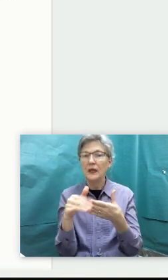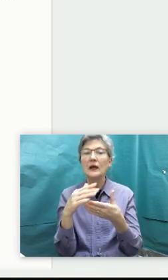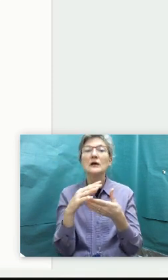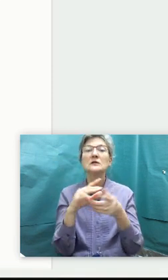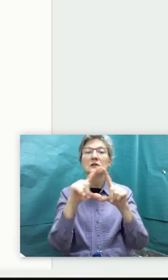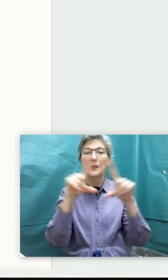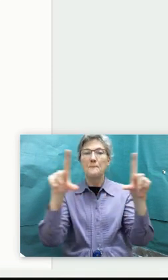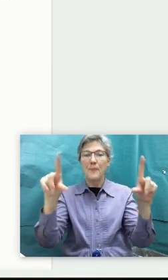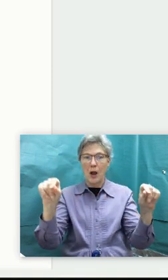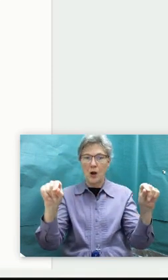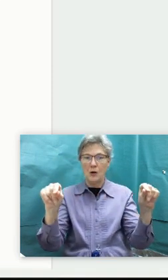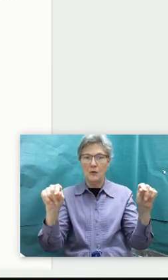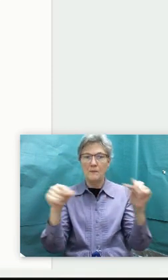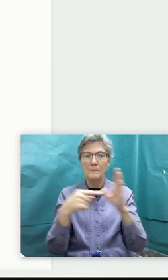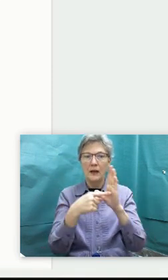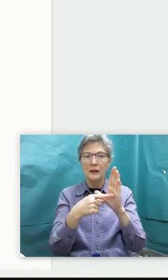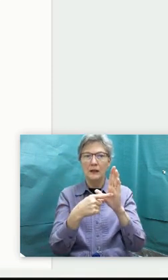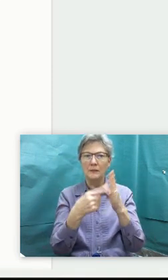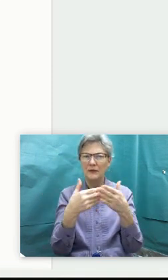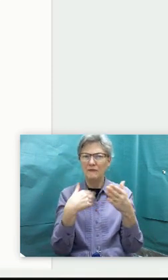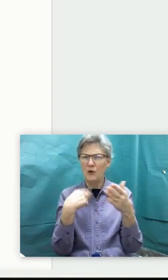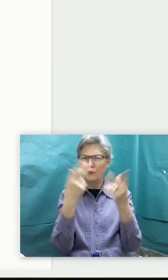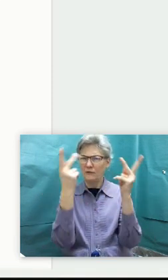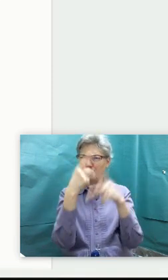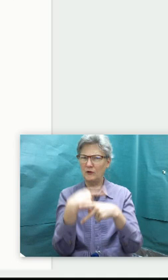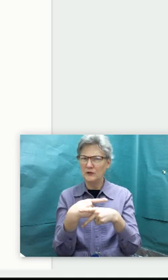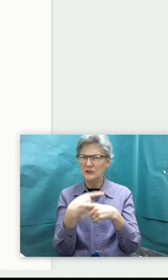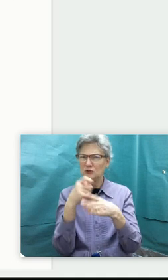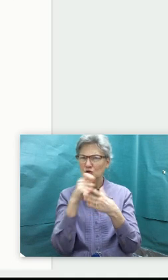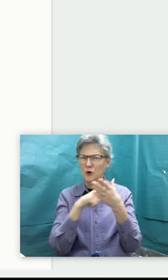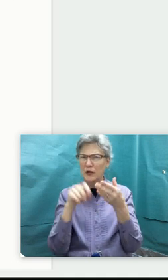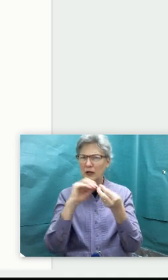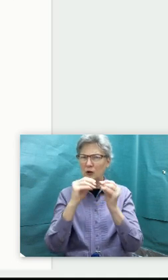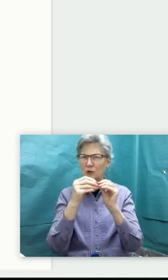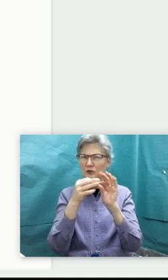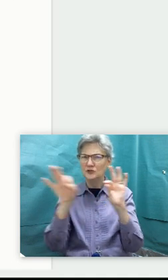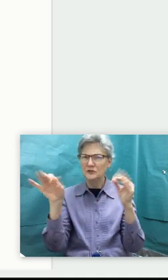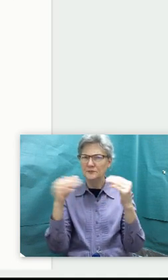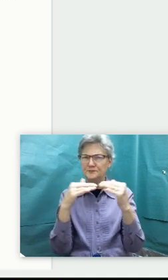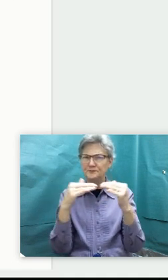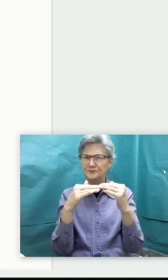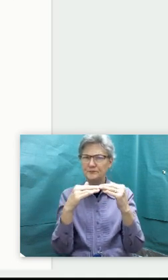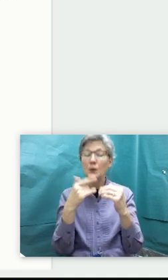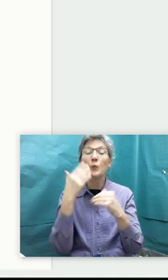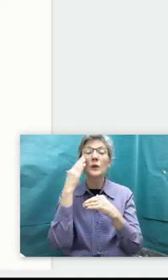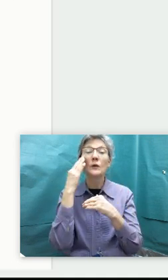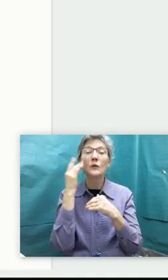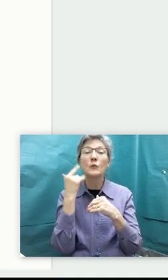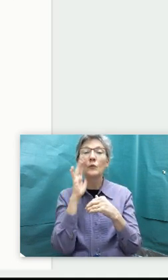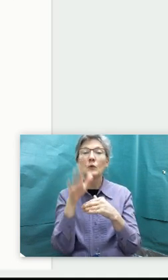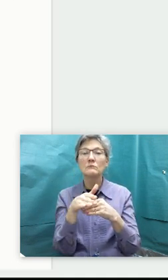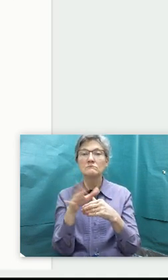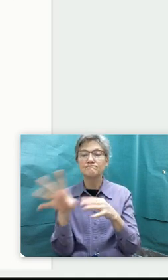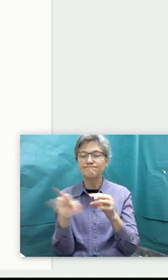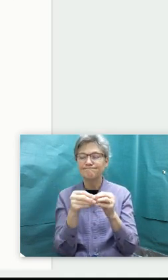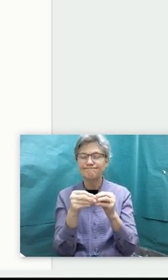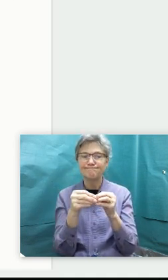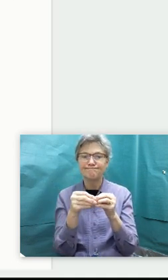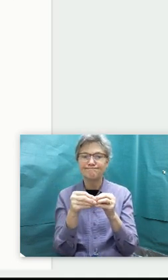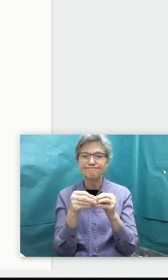before solving, let's write an equation. So we know that we are going to be adding